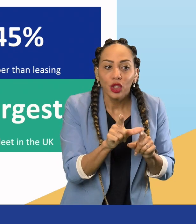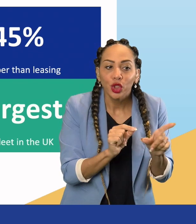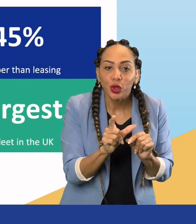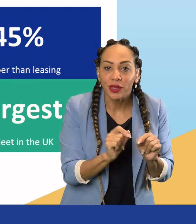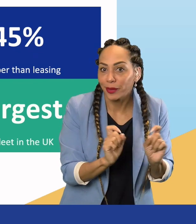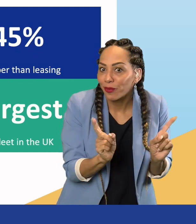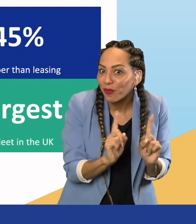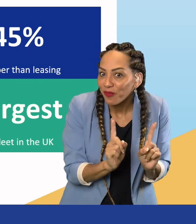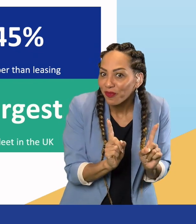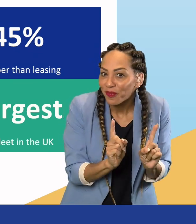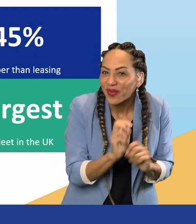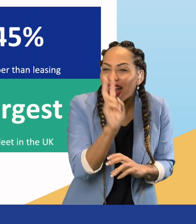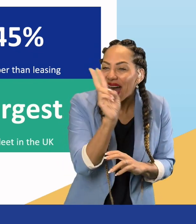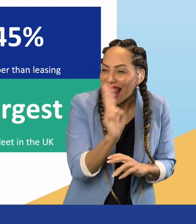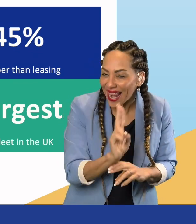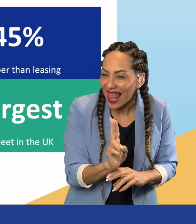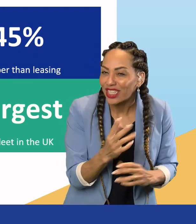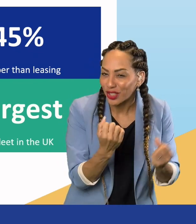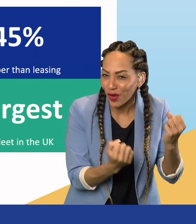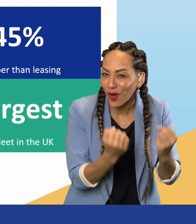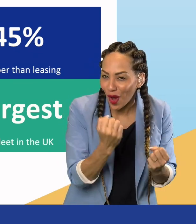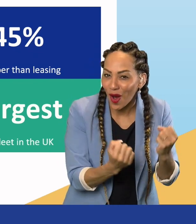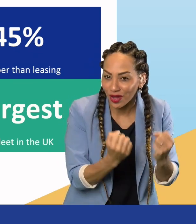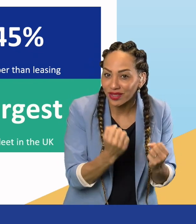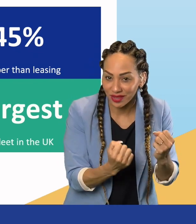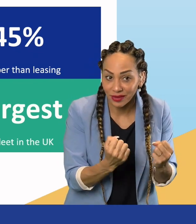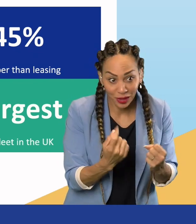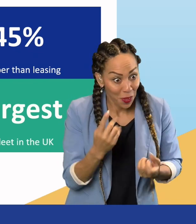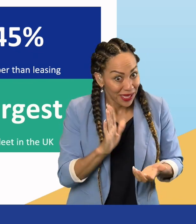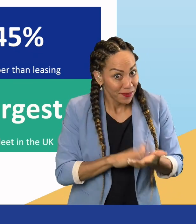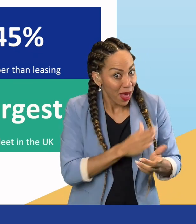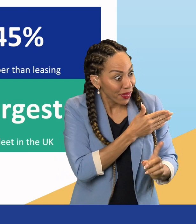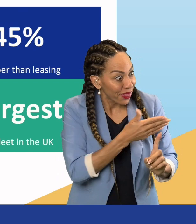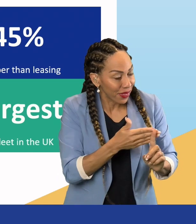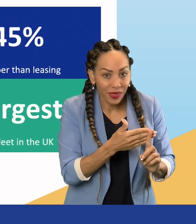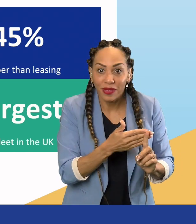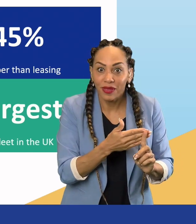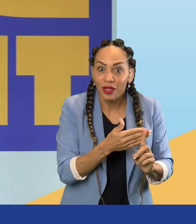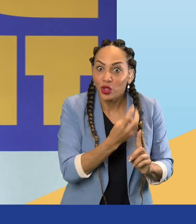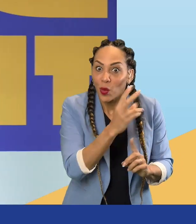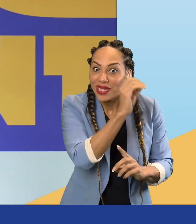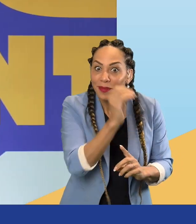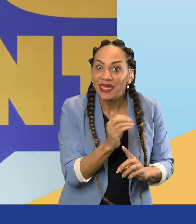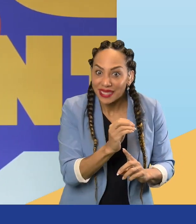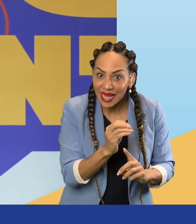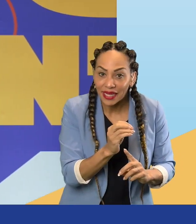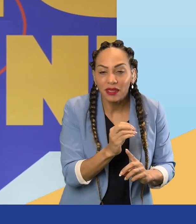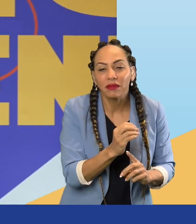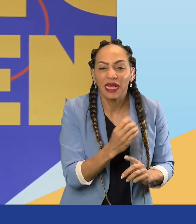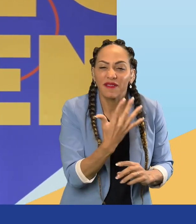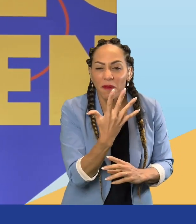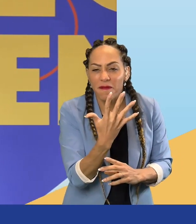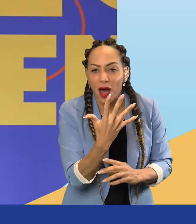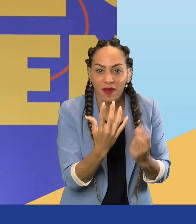this month, 20% of you have chosen an EV, which is fantastic, 1 in 5 people. 90% of